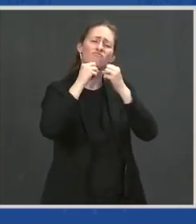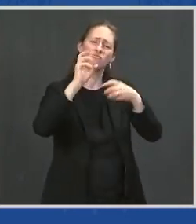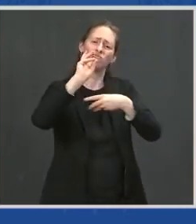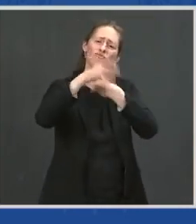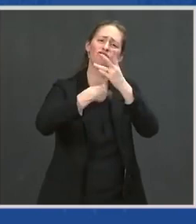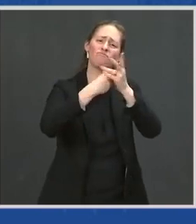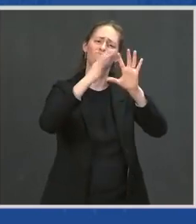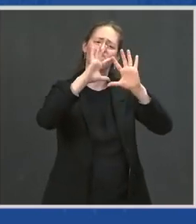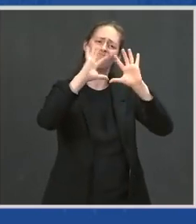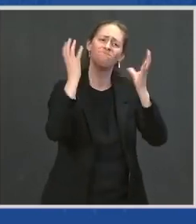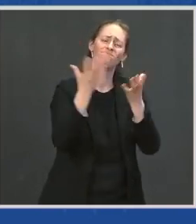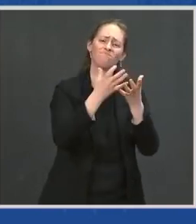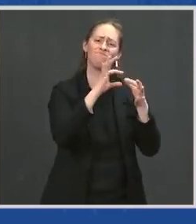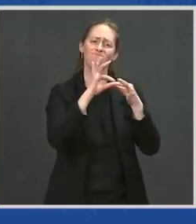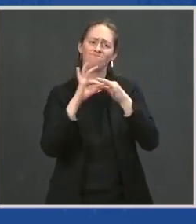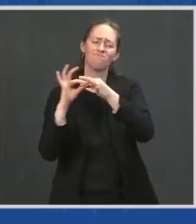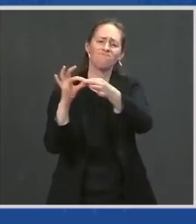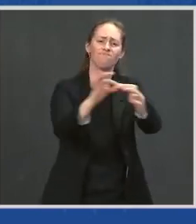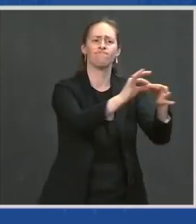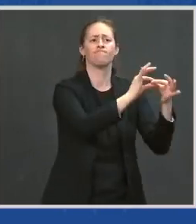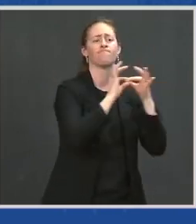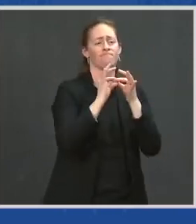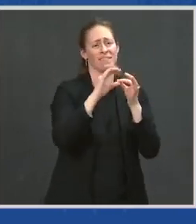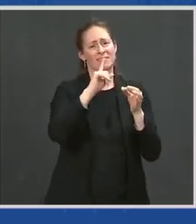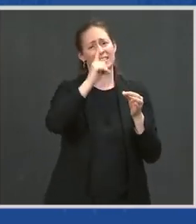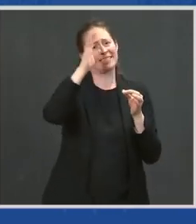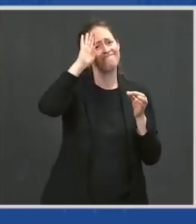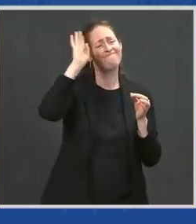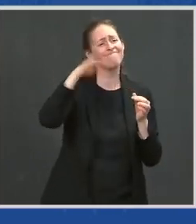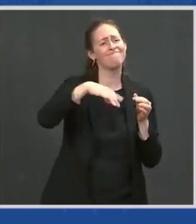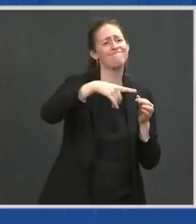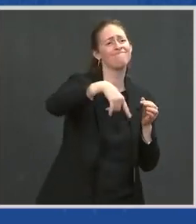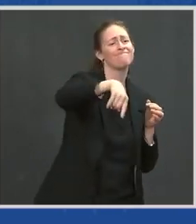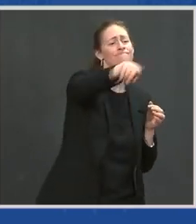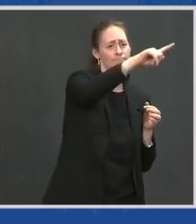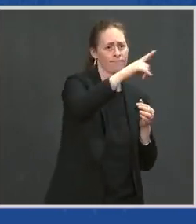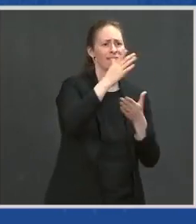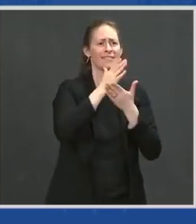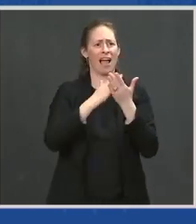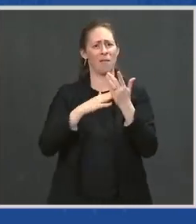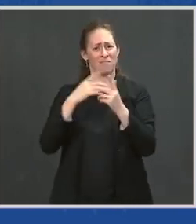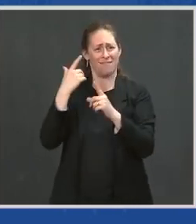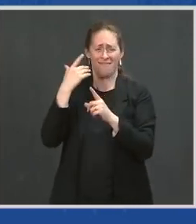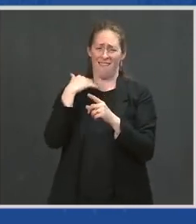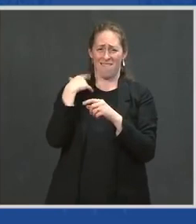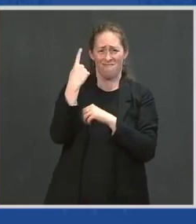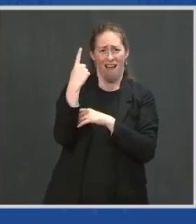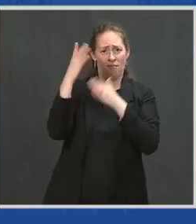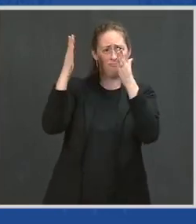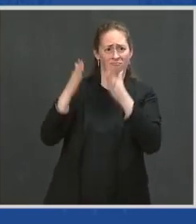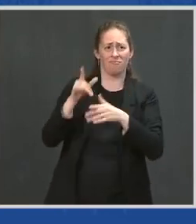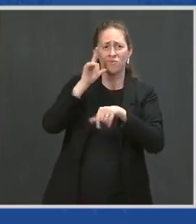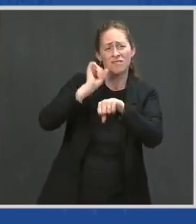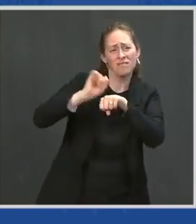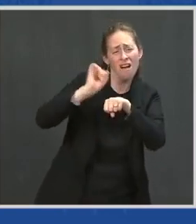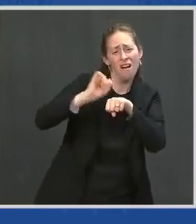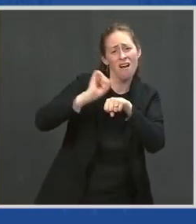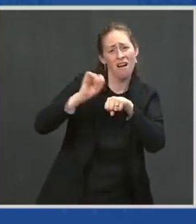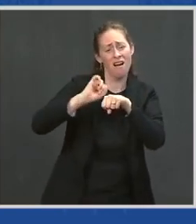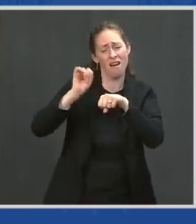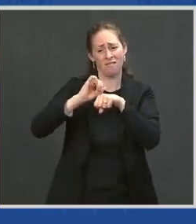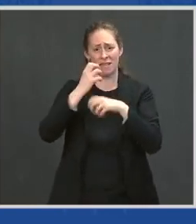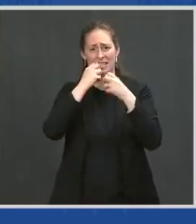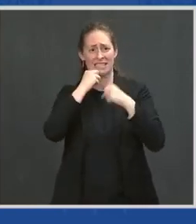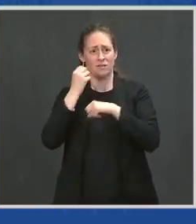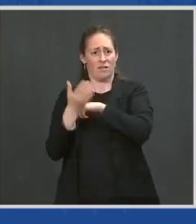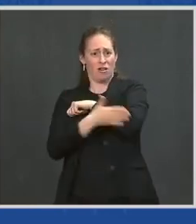our neighbors. As a matter of fact, a fellow who's working really hard to take care of his country and deal with this, I was